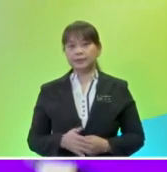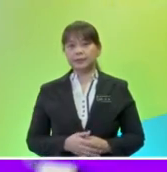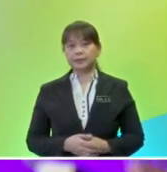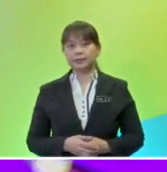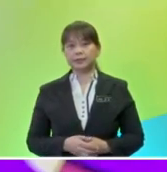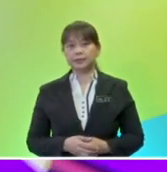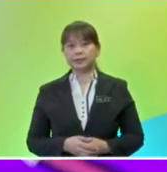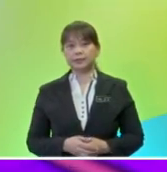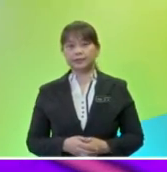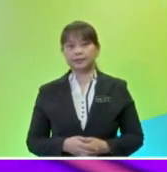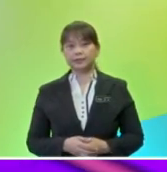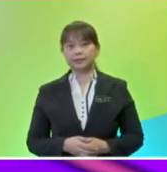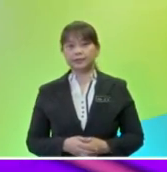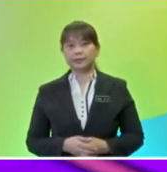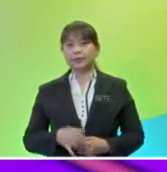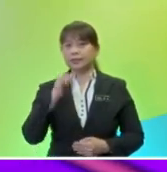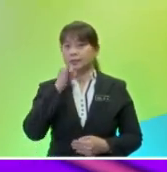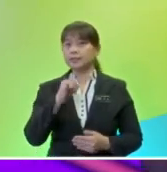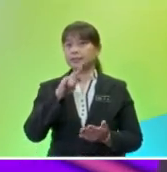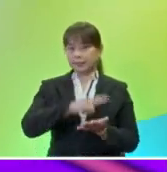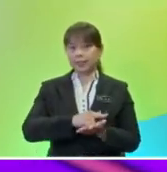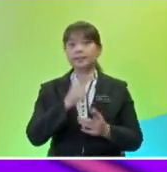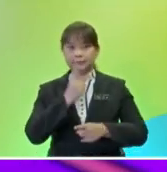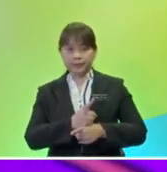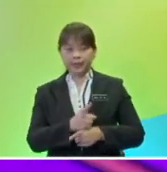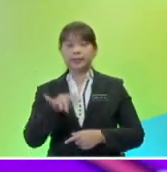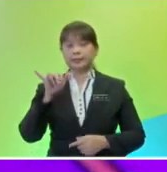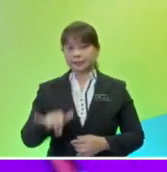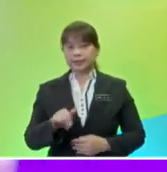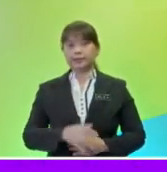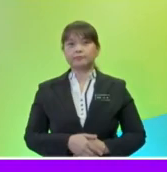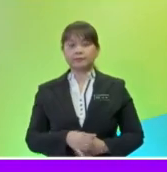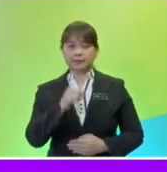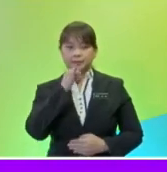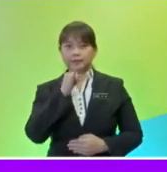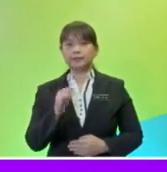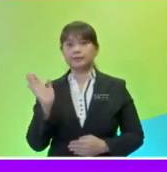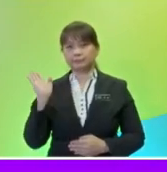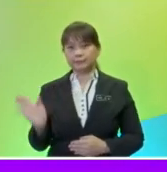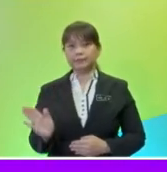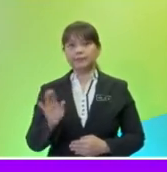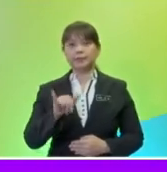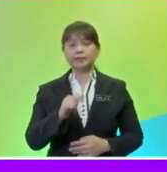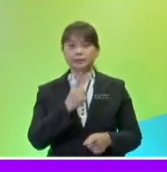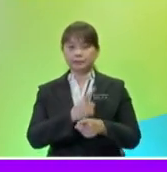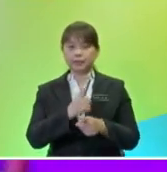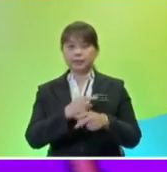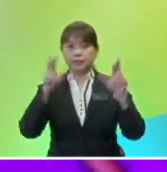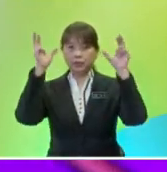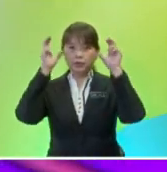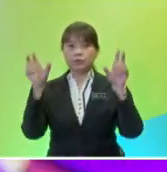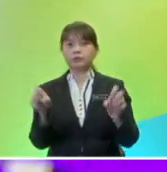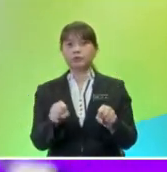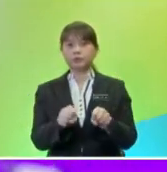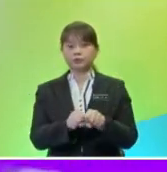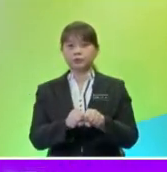Teacher. Okay. Is this correct? Is that correct? Yes, that is a horseshoe magnet. Yay. Very good. Okay,